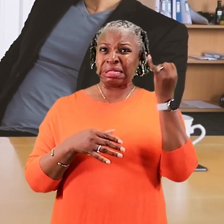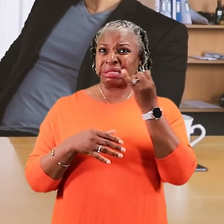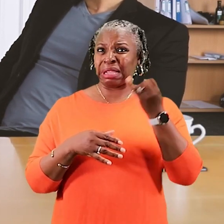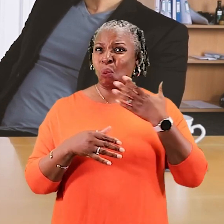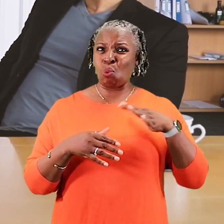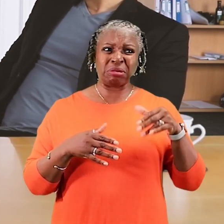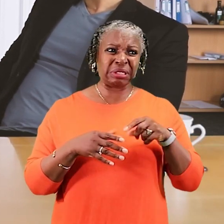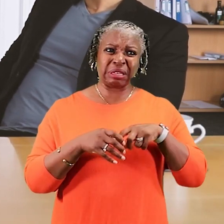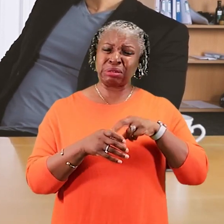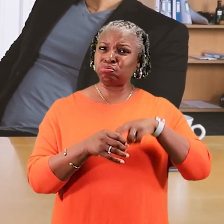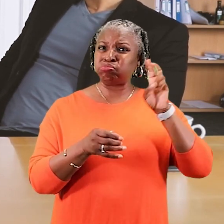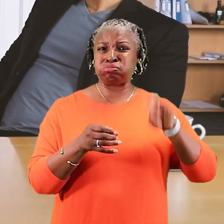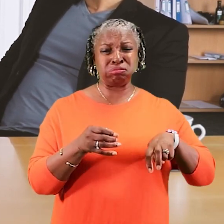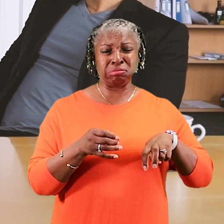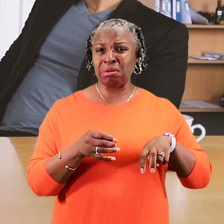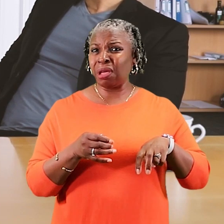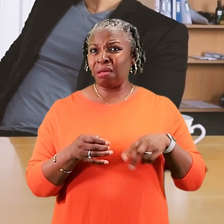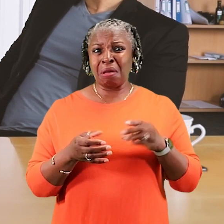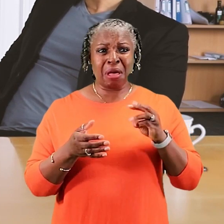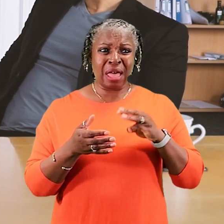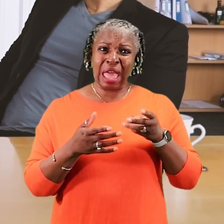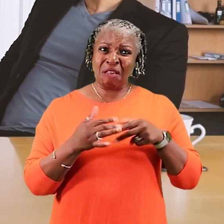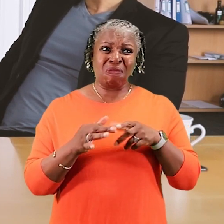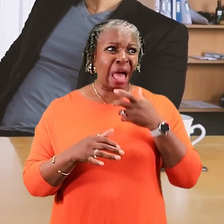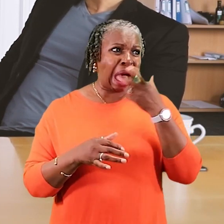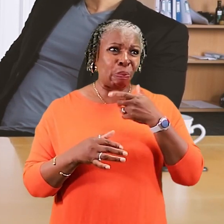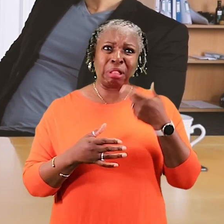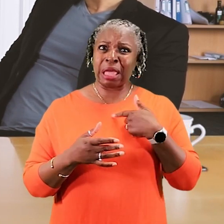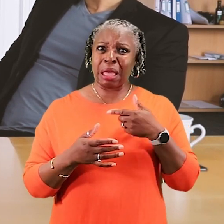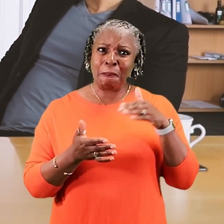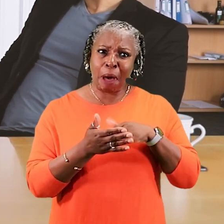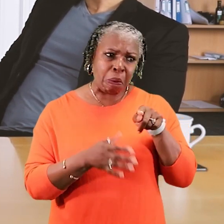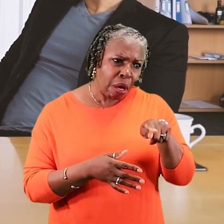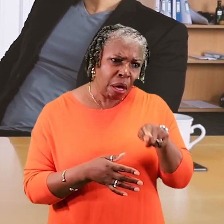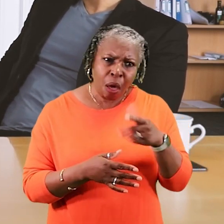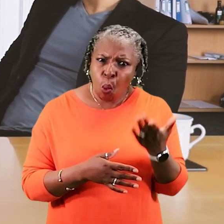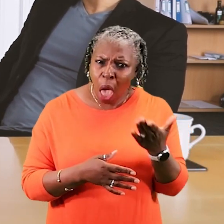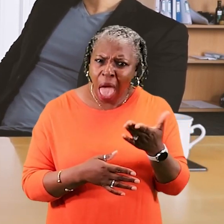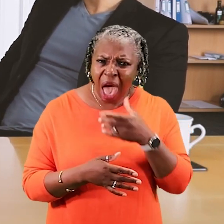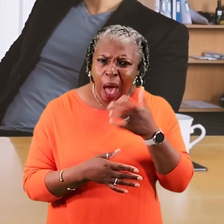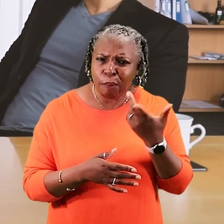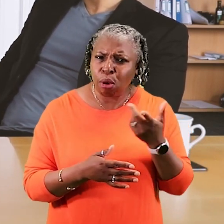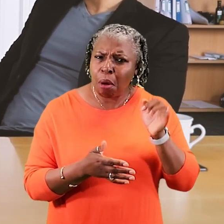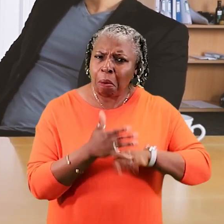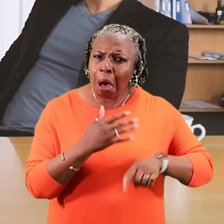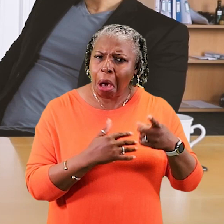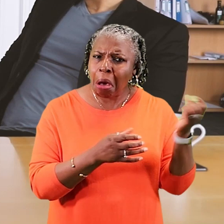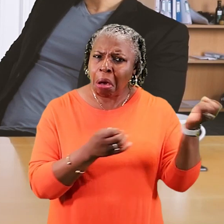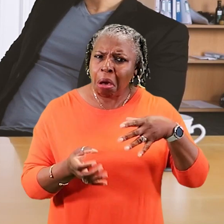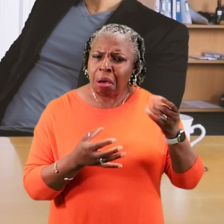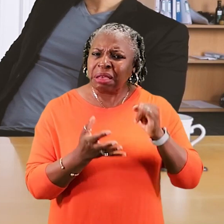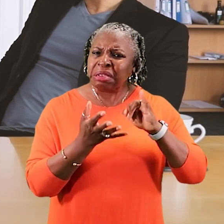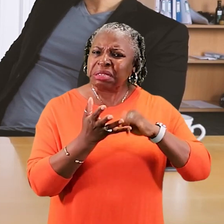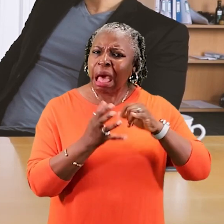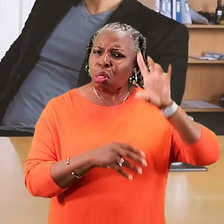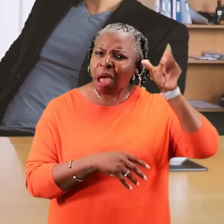the time I was 16. I couldn't eat an apple without my mum asking me if it was from South Africa. I literally couldn't do anything.